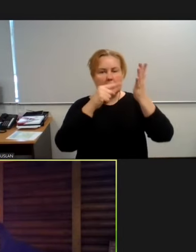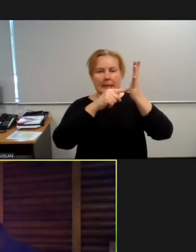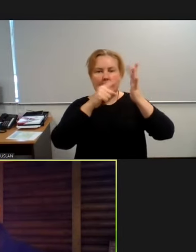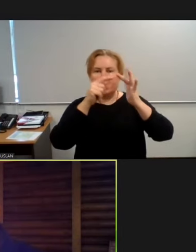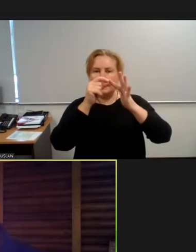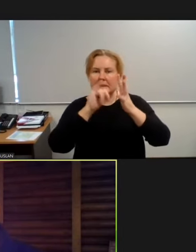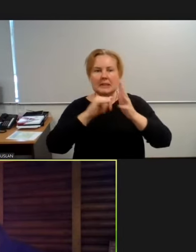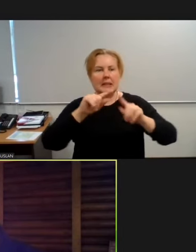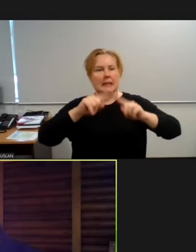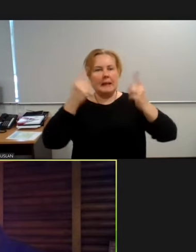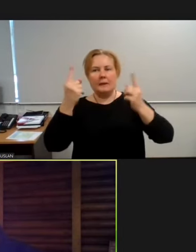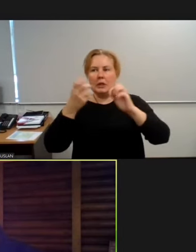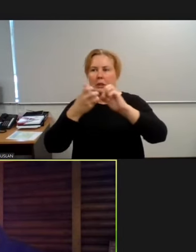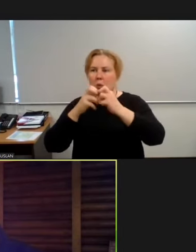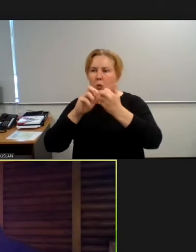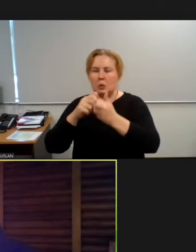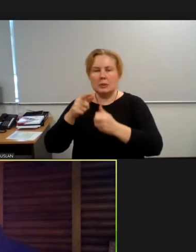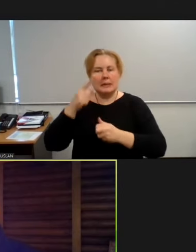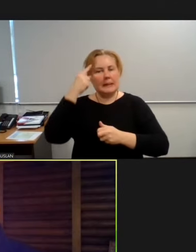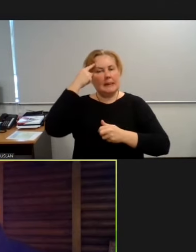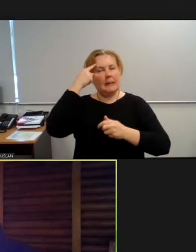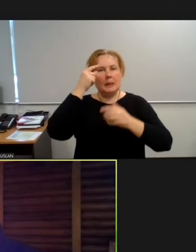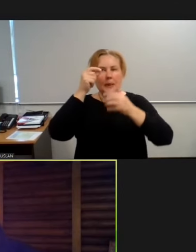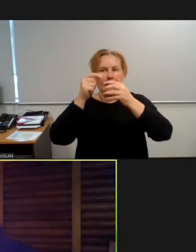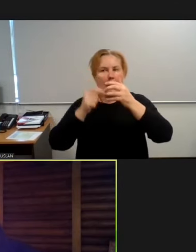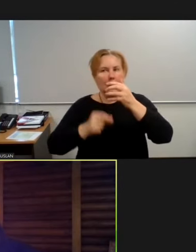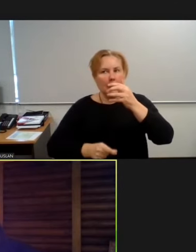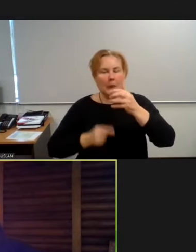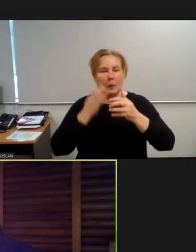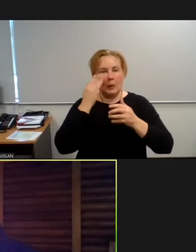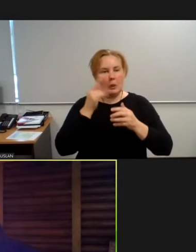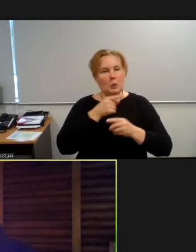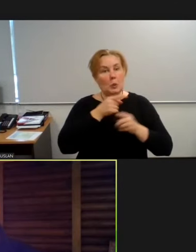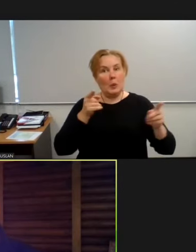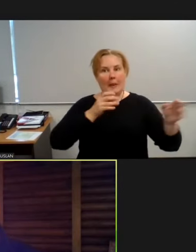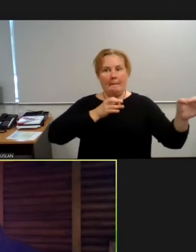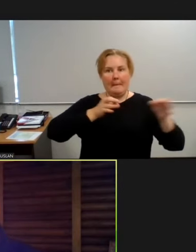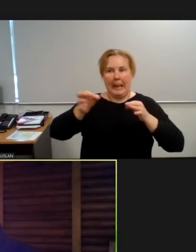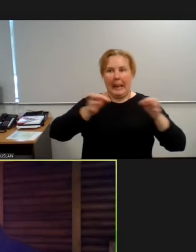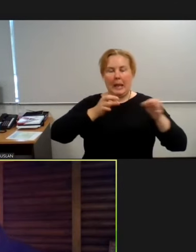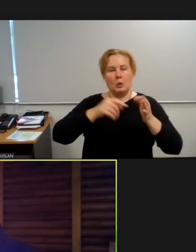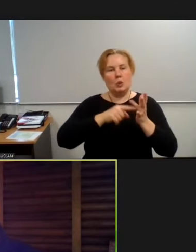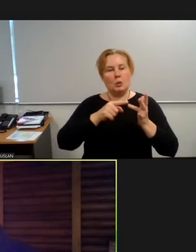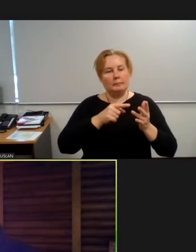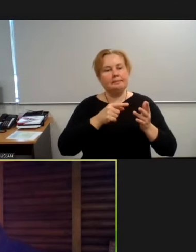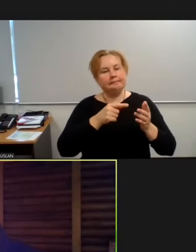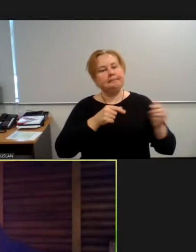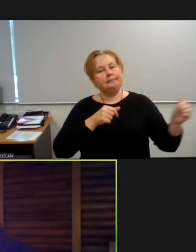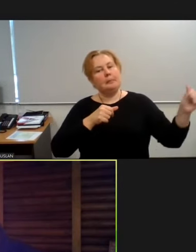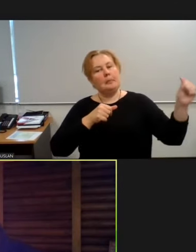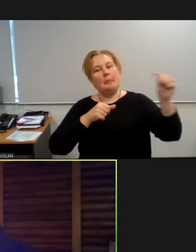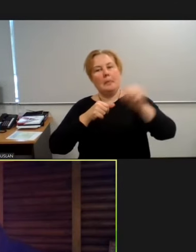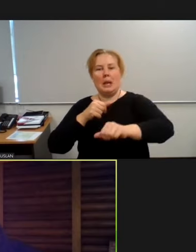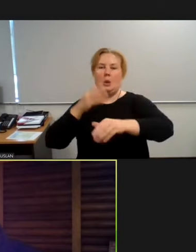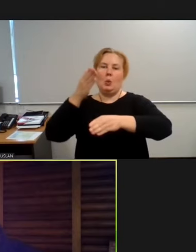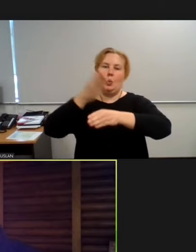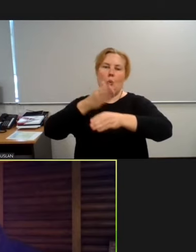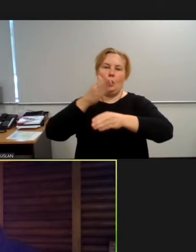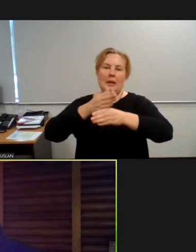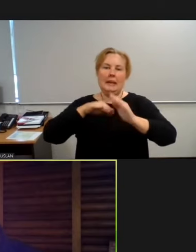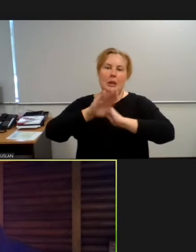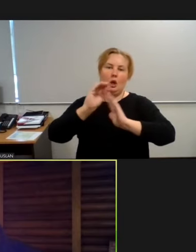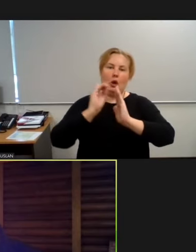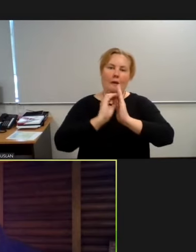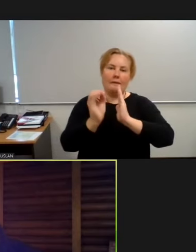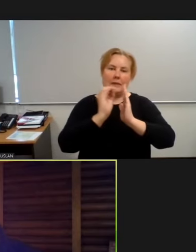think about as you begin your planning exercise. So Emma, very briefly, I think, yes, I